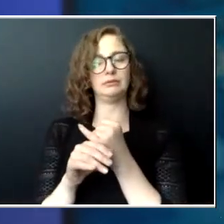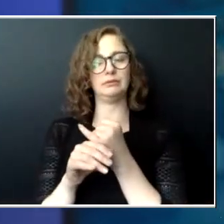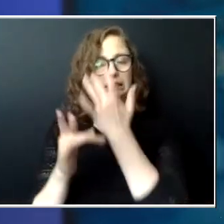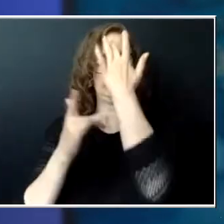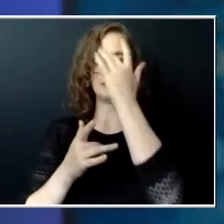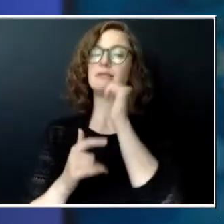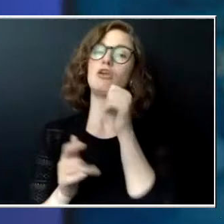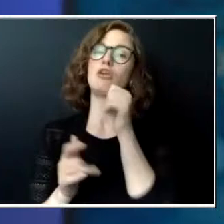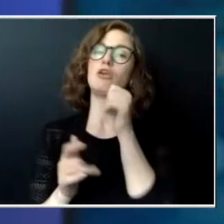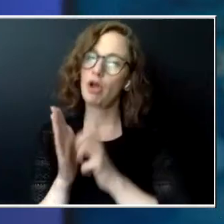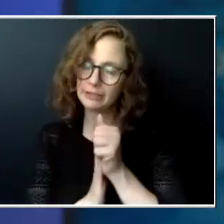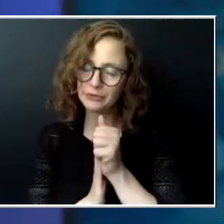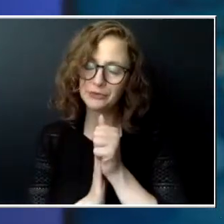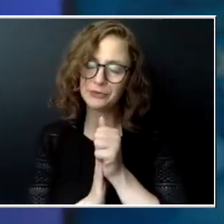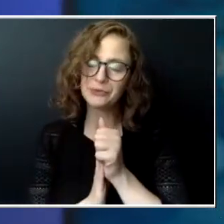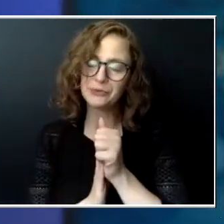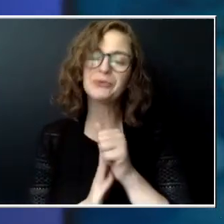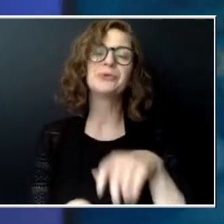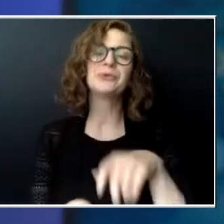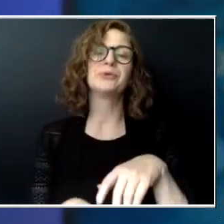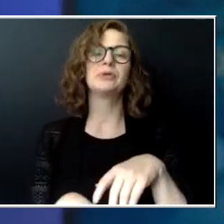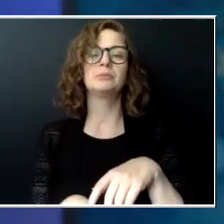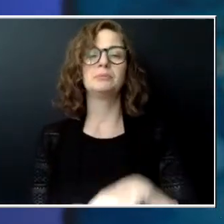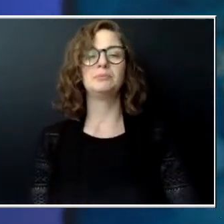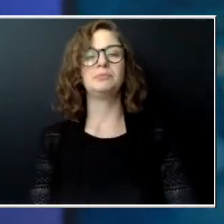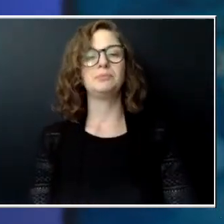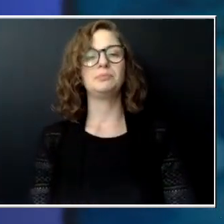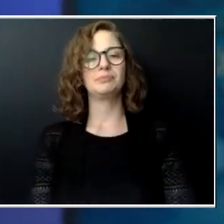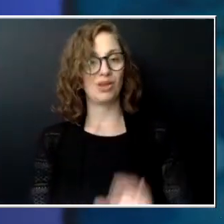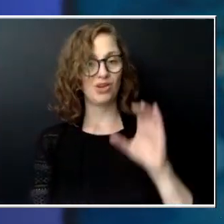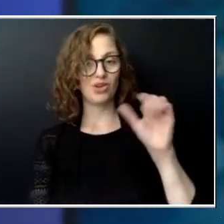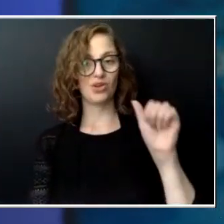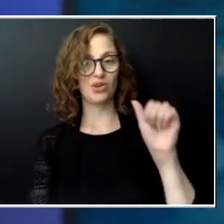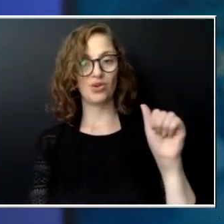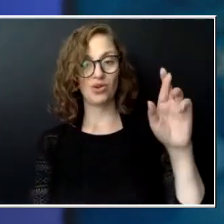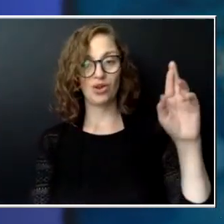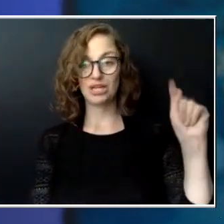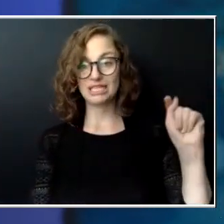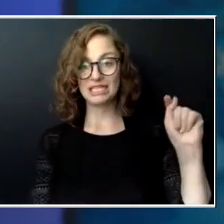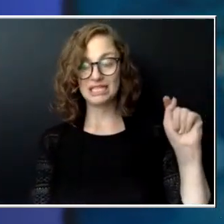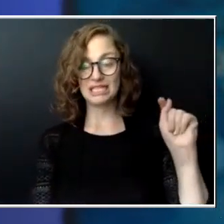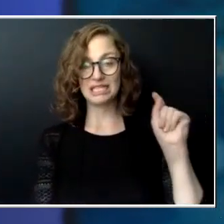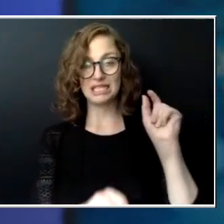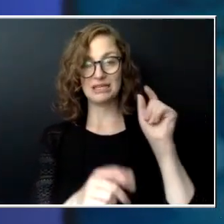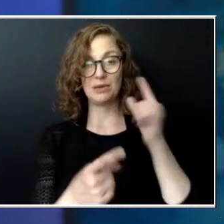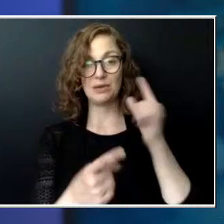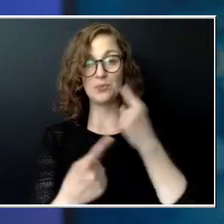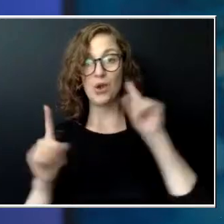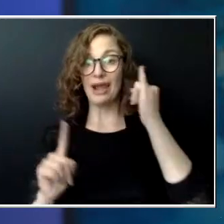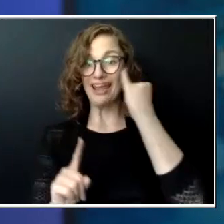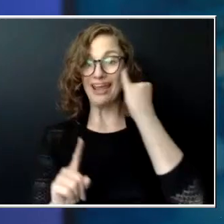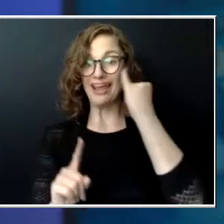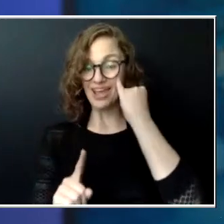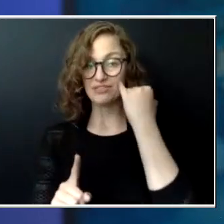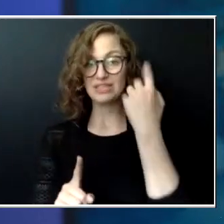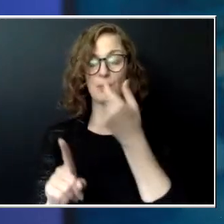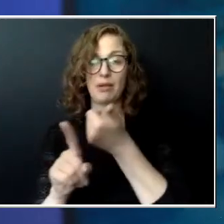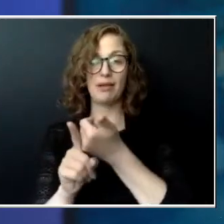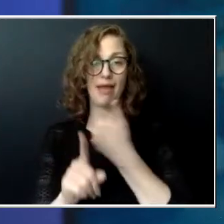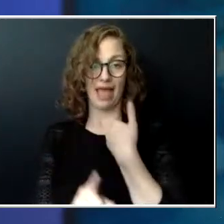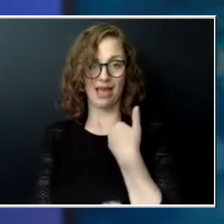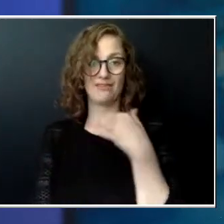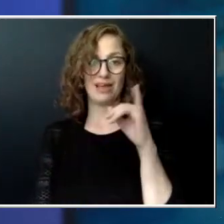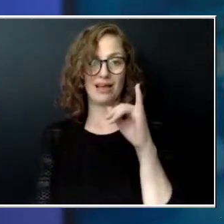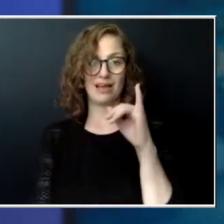If the question was whether CAR T would work if there is IgA deficiency, I believe that it still would, but really there would have to be